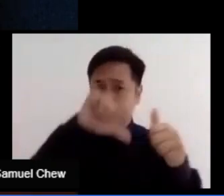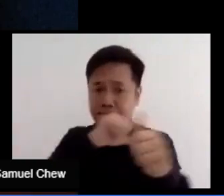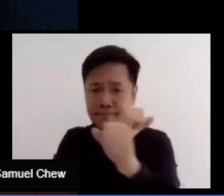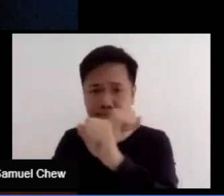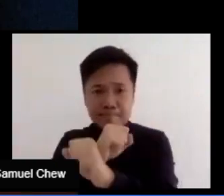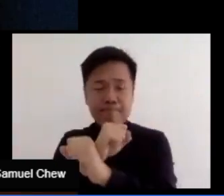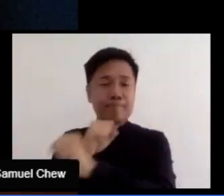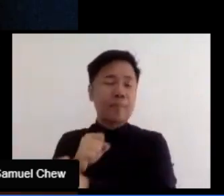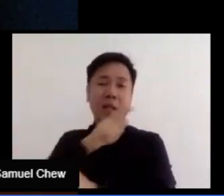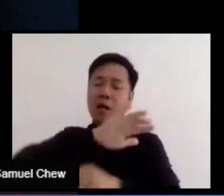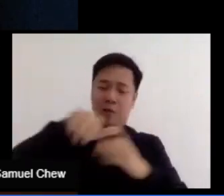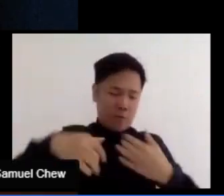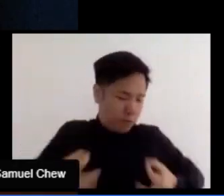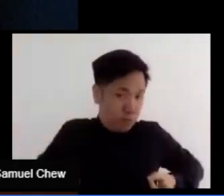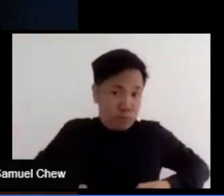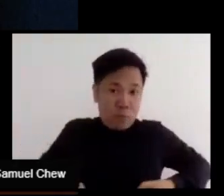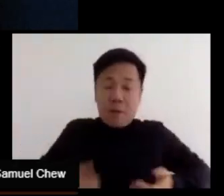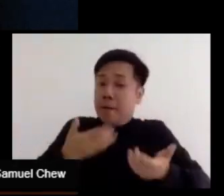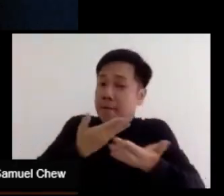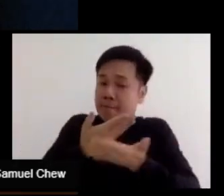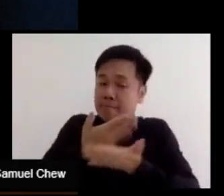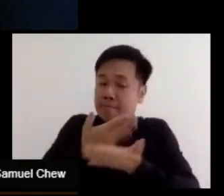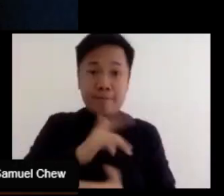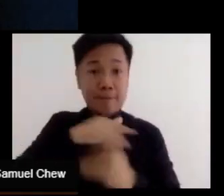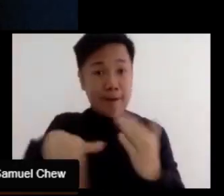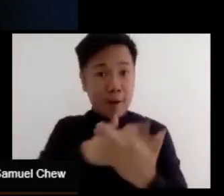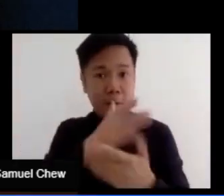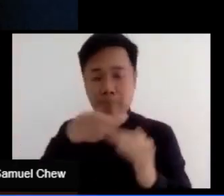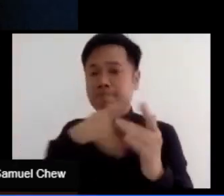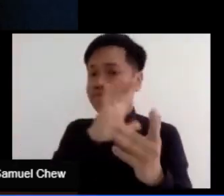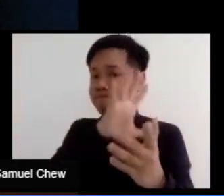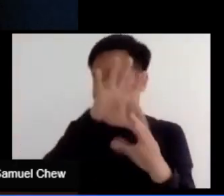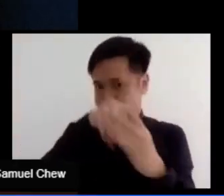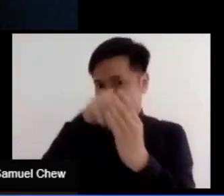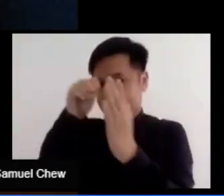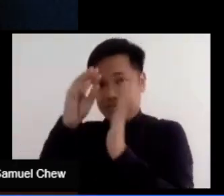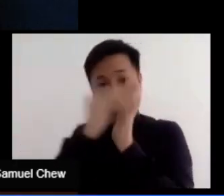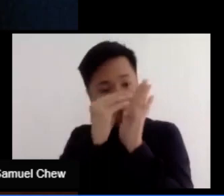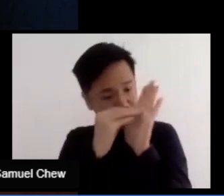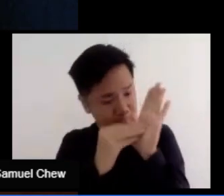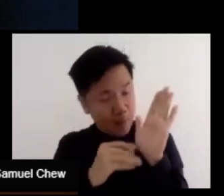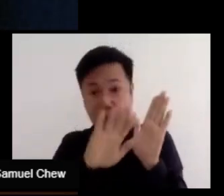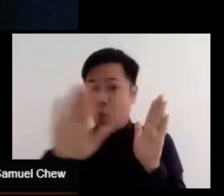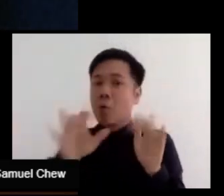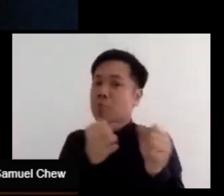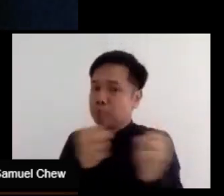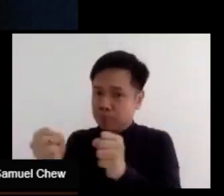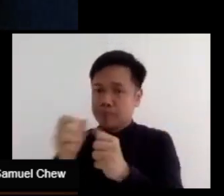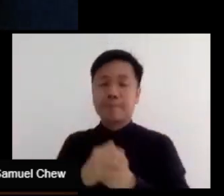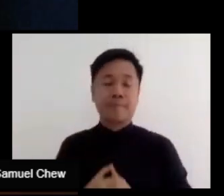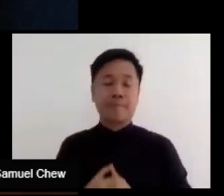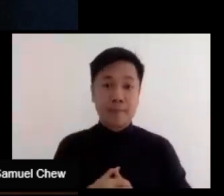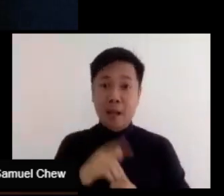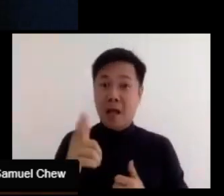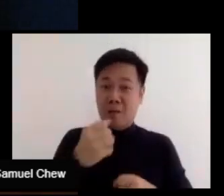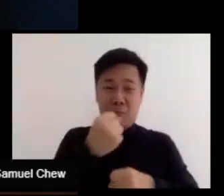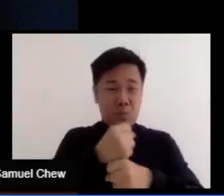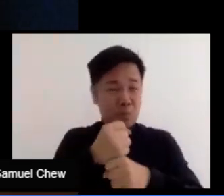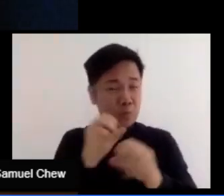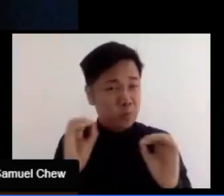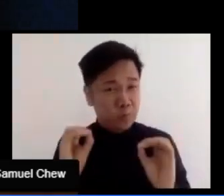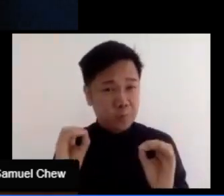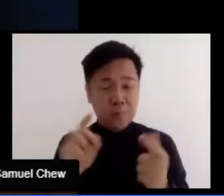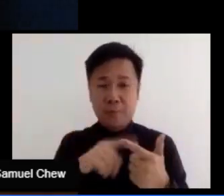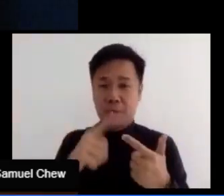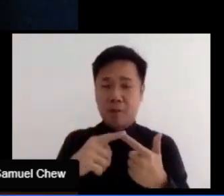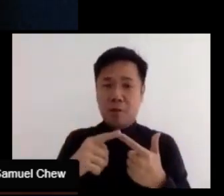reproductive health, and gender equality are integrated into all development strategies, where illness, unemployment,